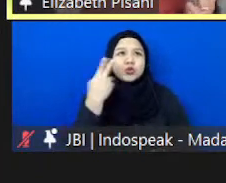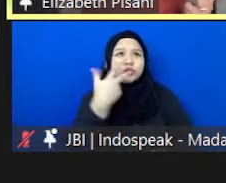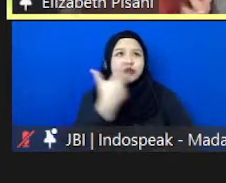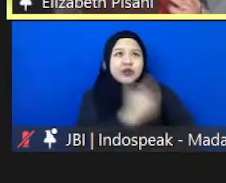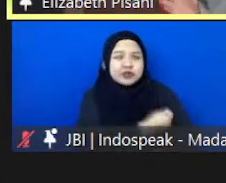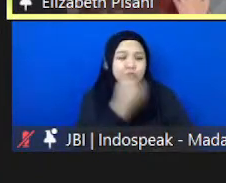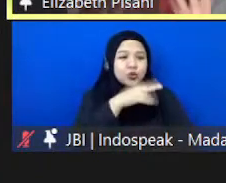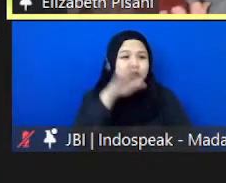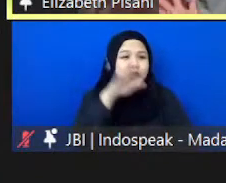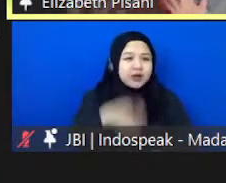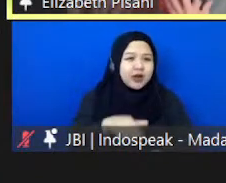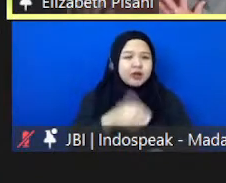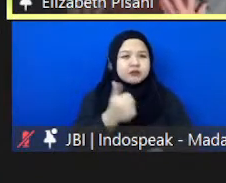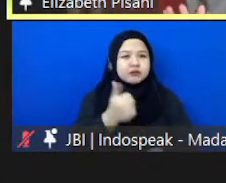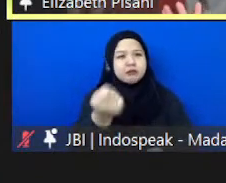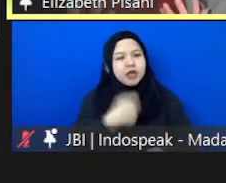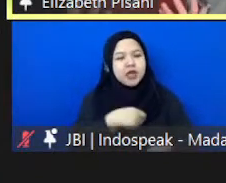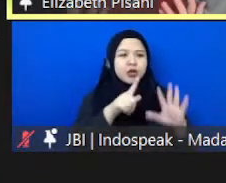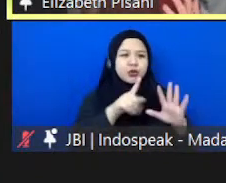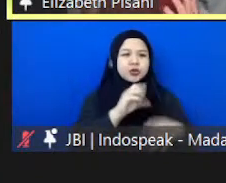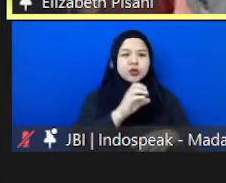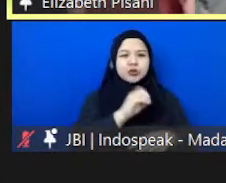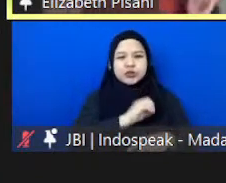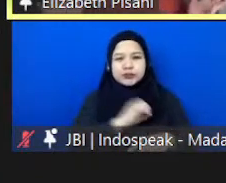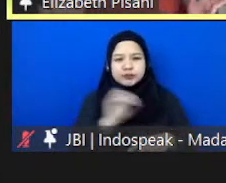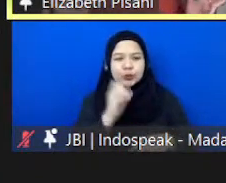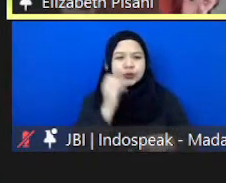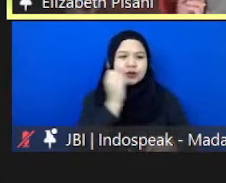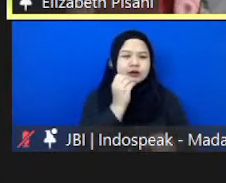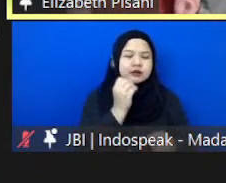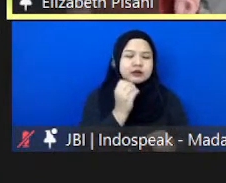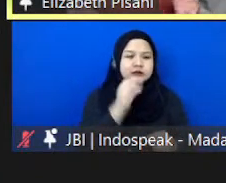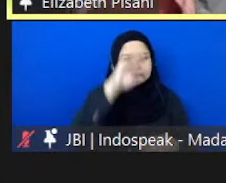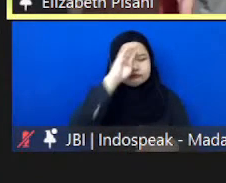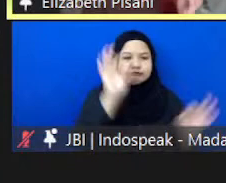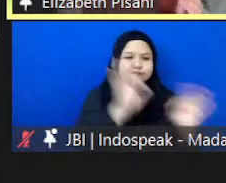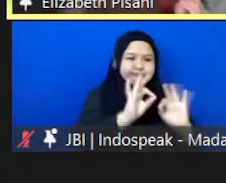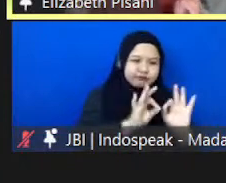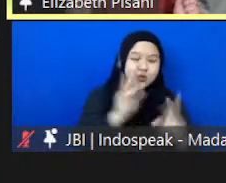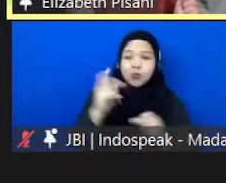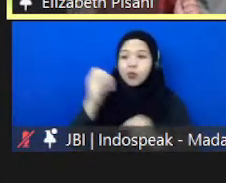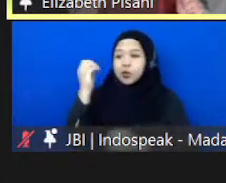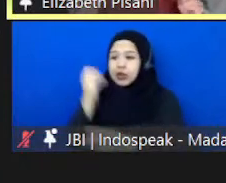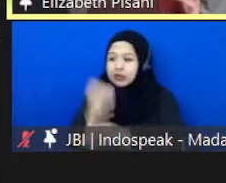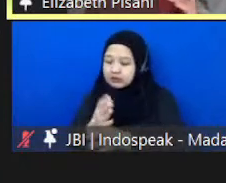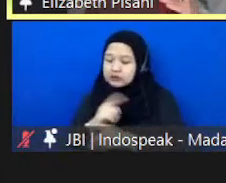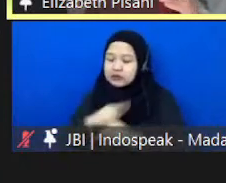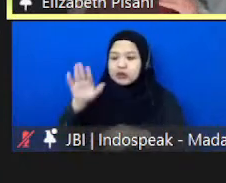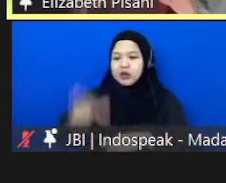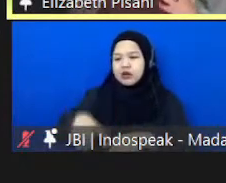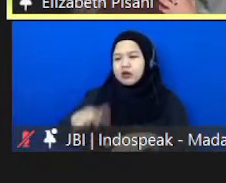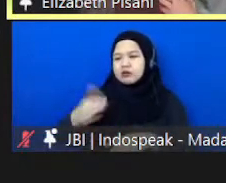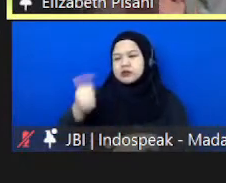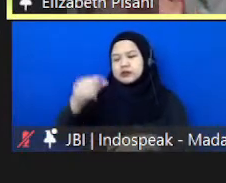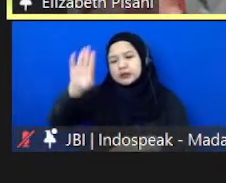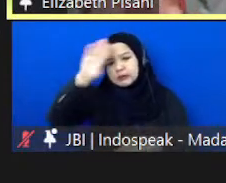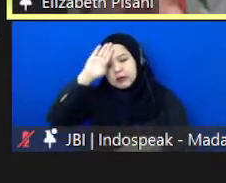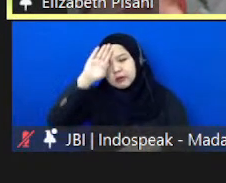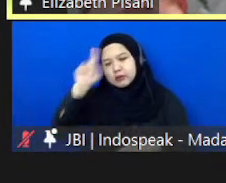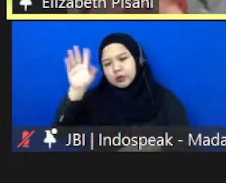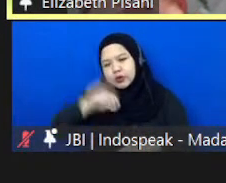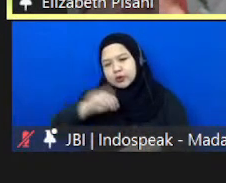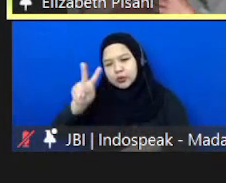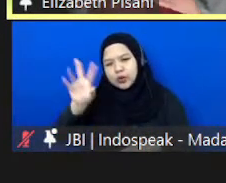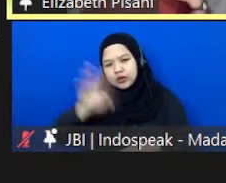guilt-tripped or pressurized by doctors who know about what's good and know about quality, but also patients'